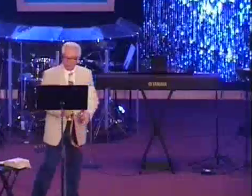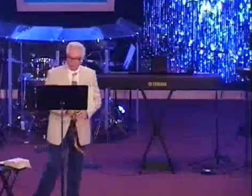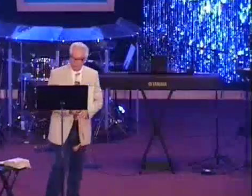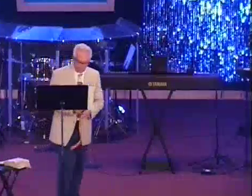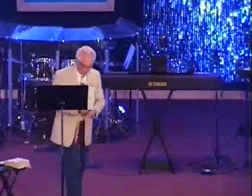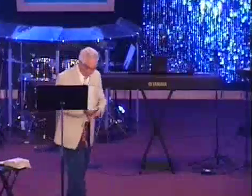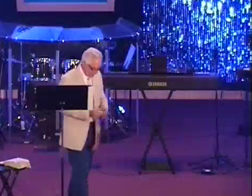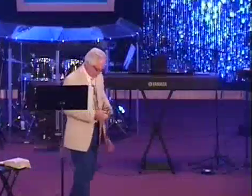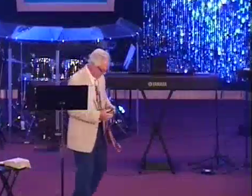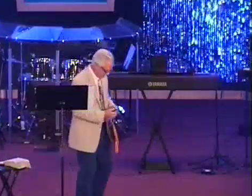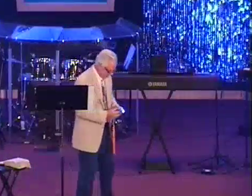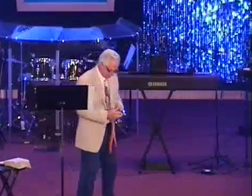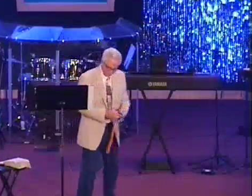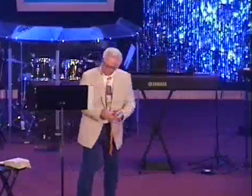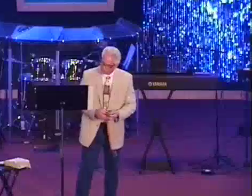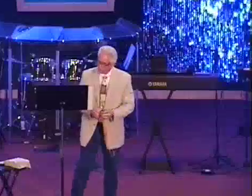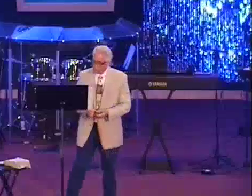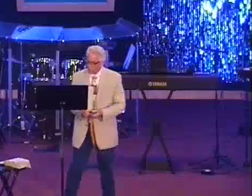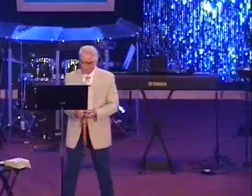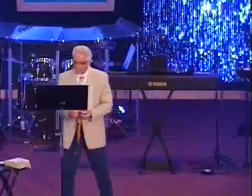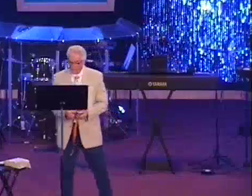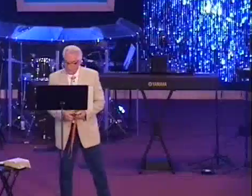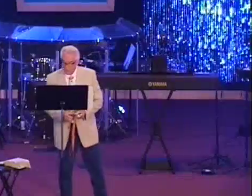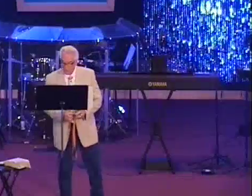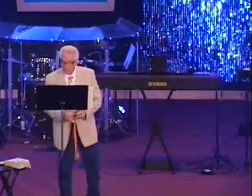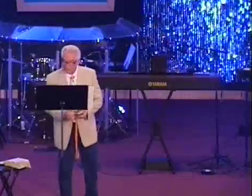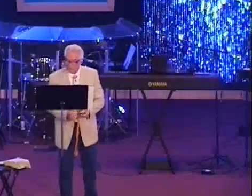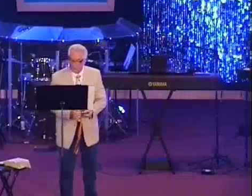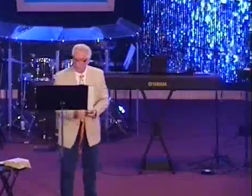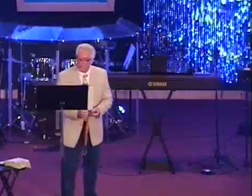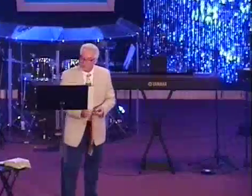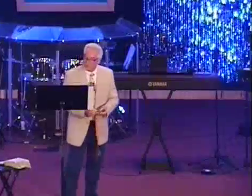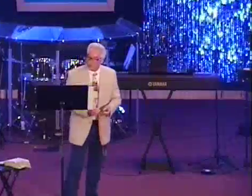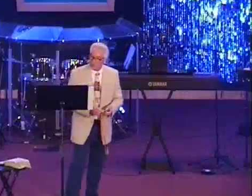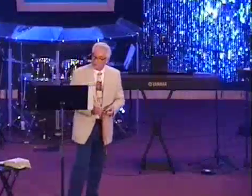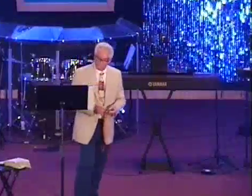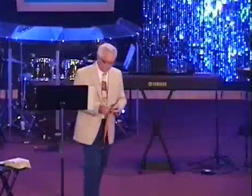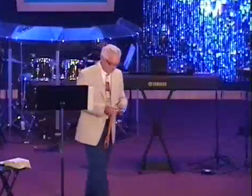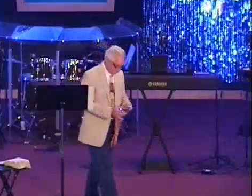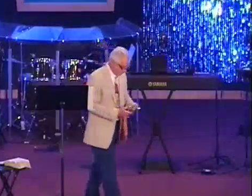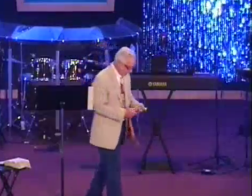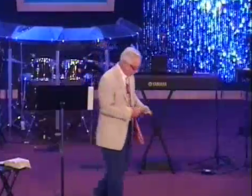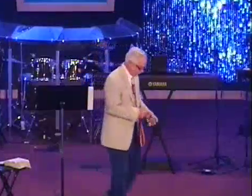you to choose a key. Any key that you have there.